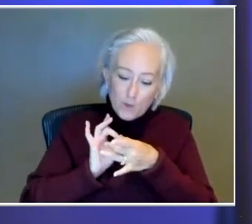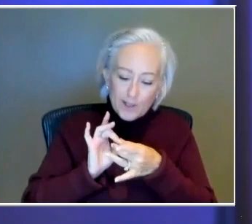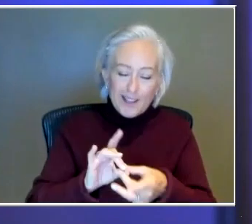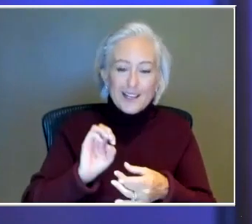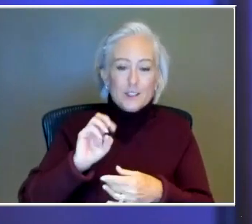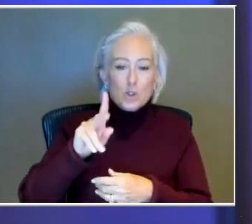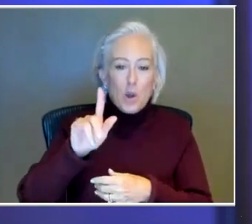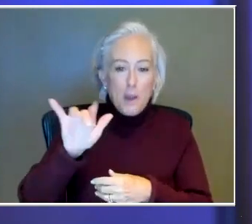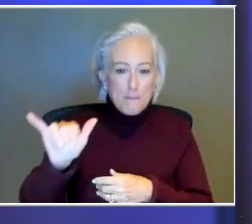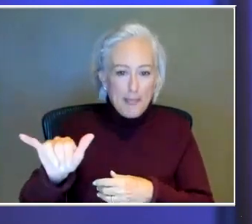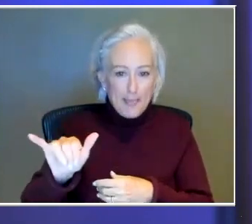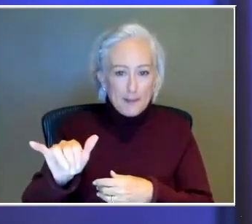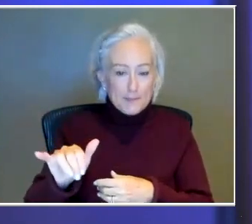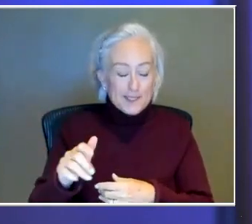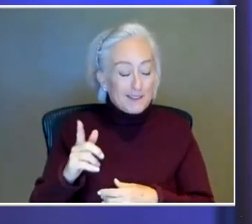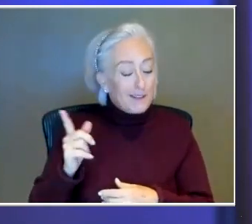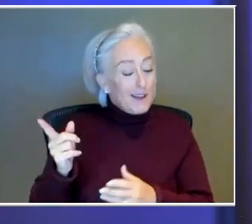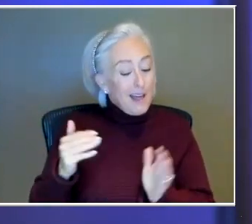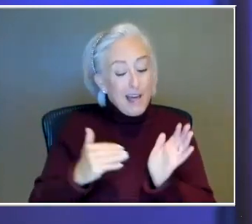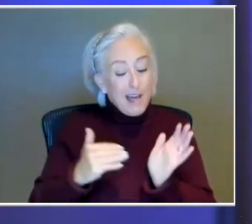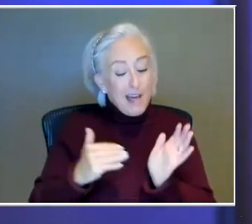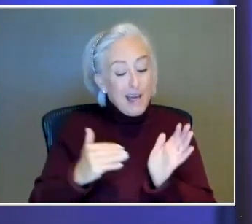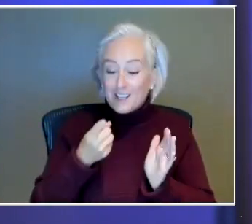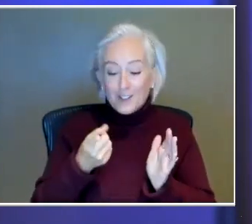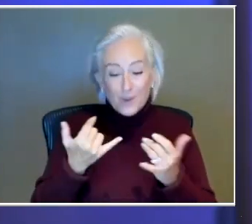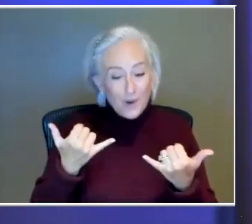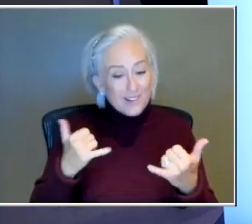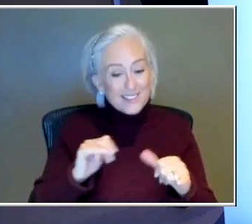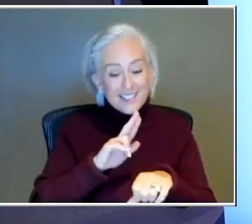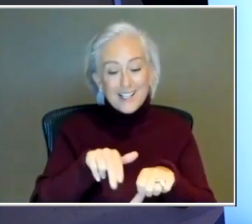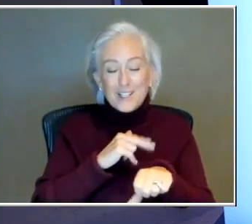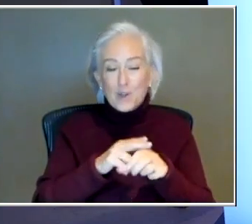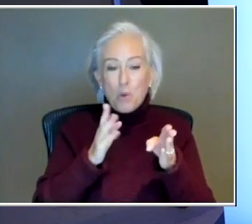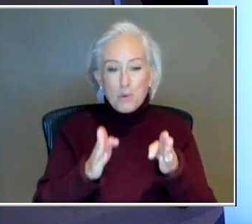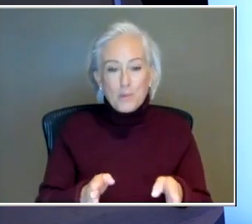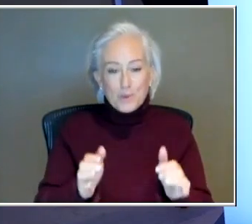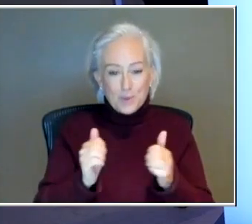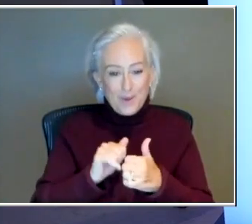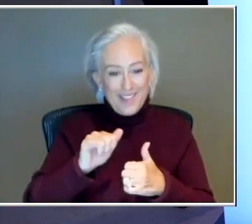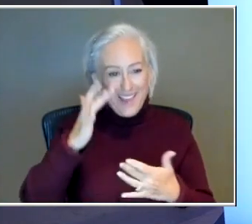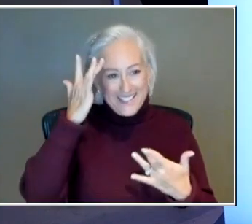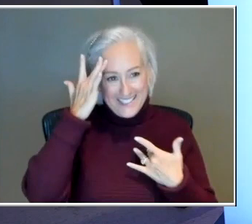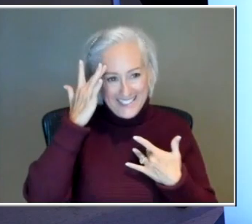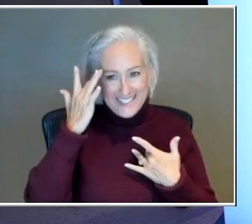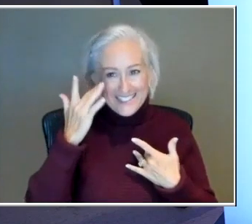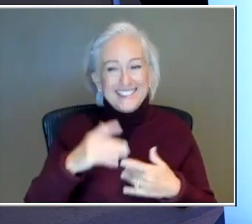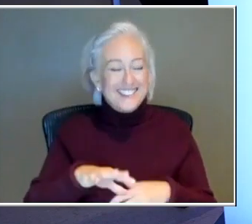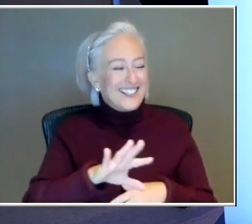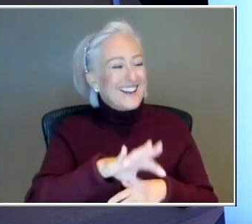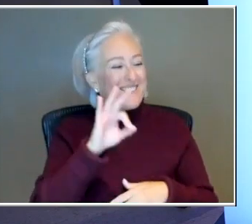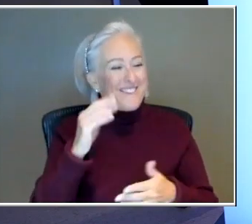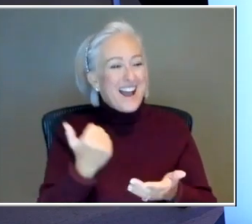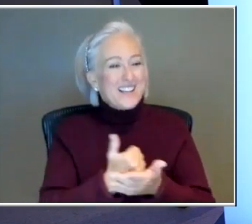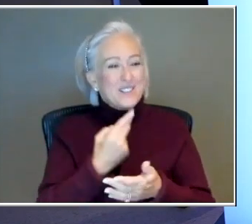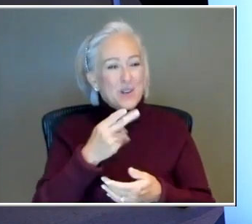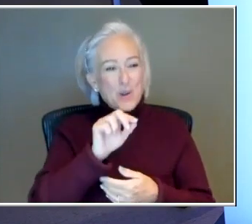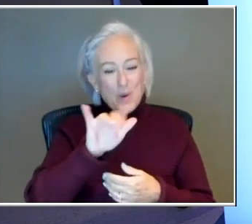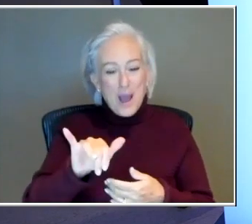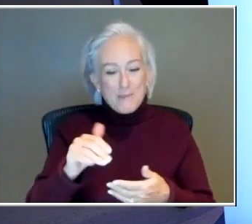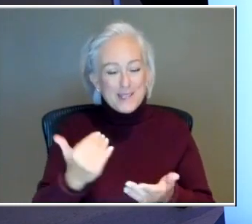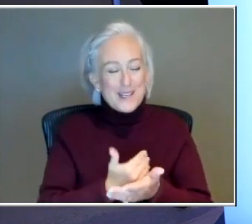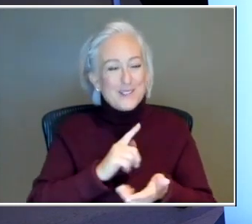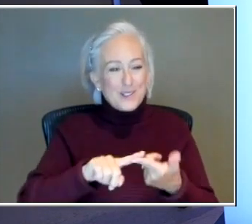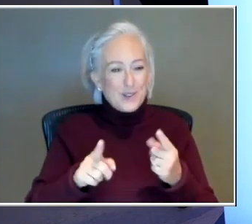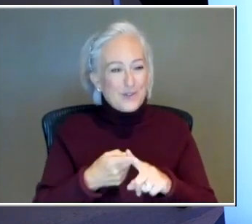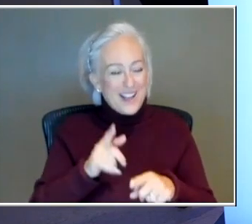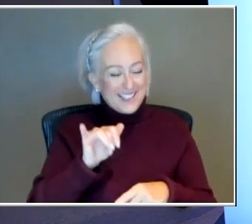that there's still a normal person with it. Find new hobbies and find new friends? Yeah. Okay, Yeah. That's okay to do. All right, thank you both